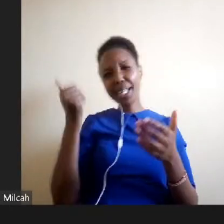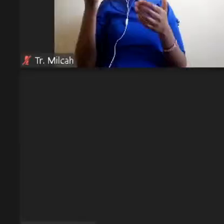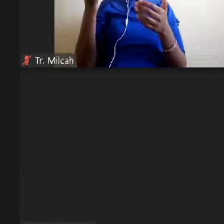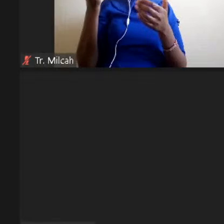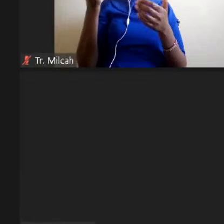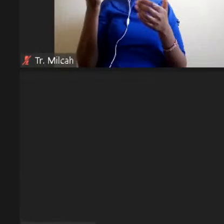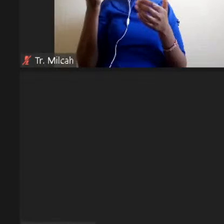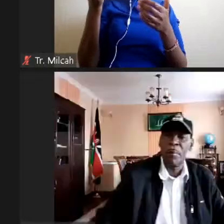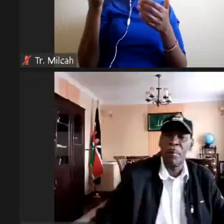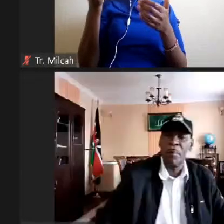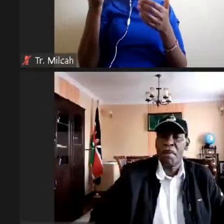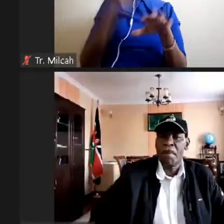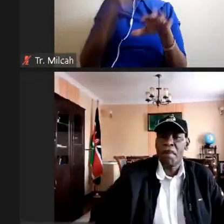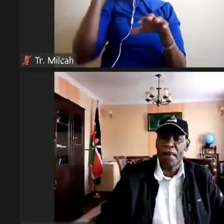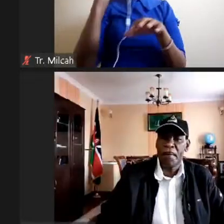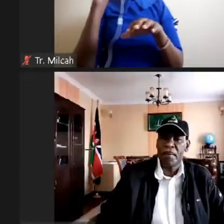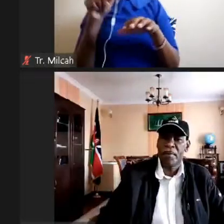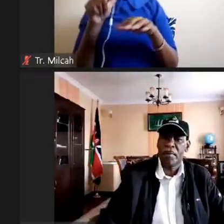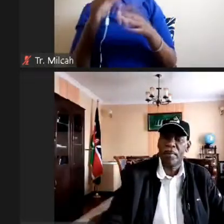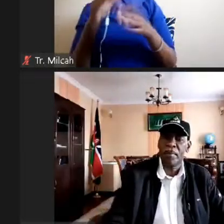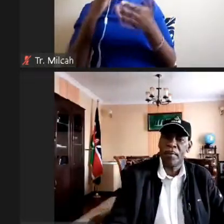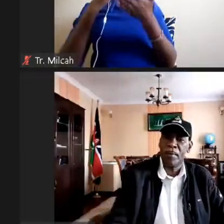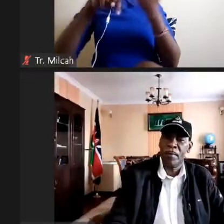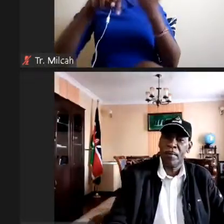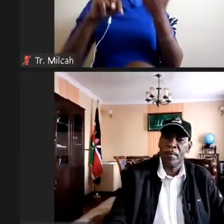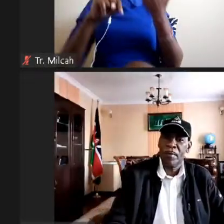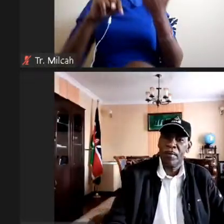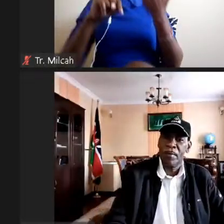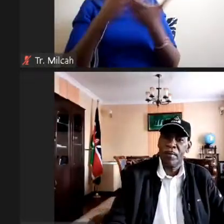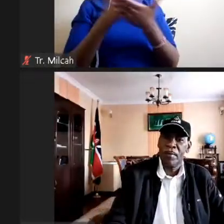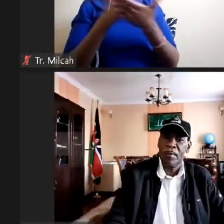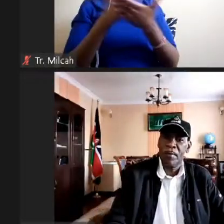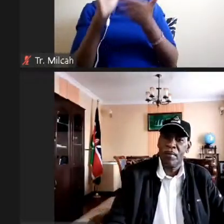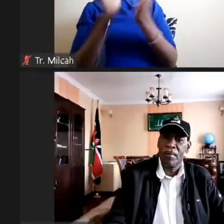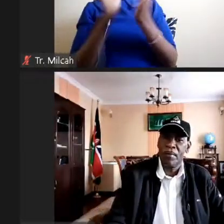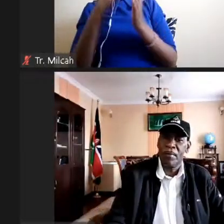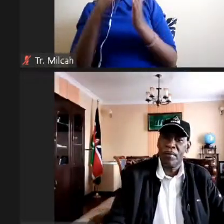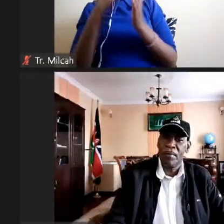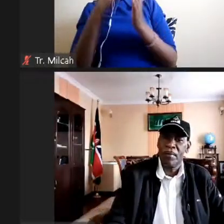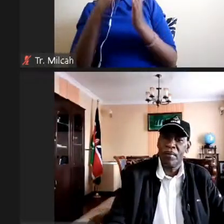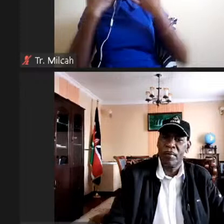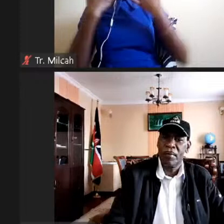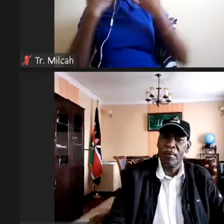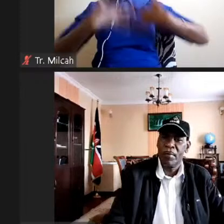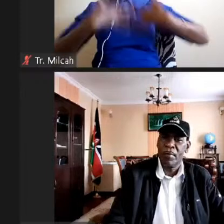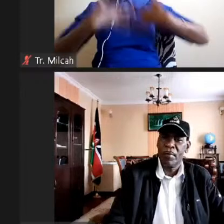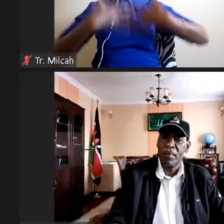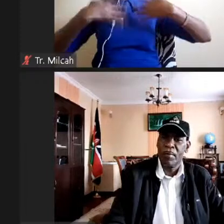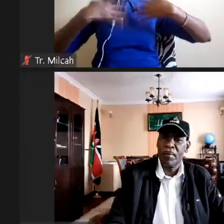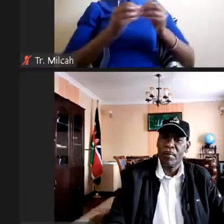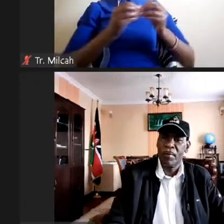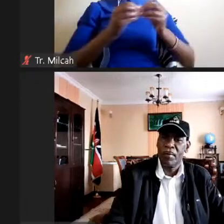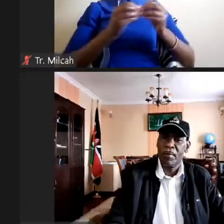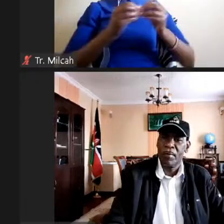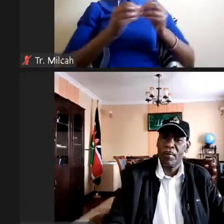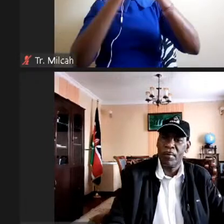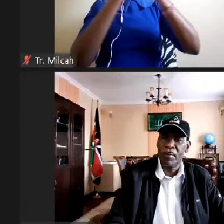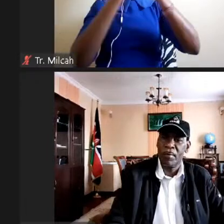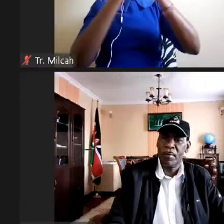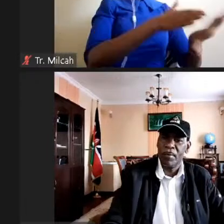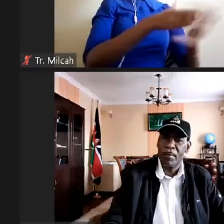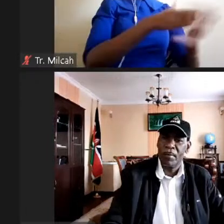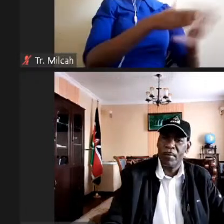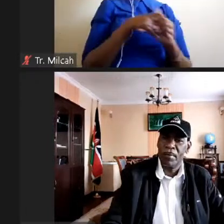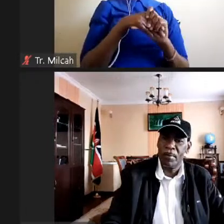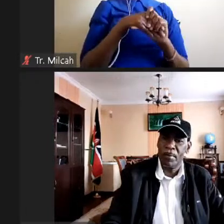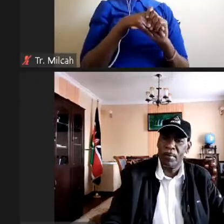you're going to instill, and what you're also going to share with your people. And I would love to just take this over back to, I believe it is Nelly